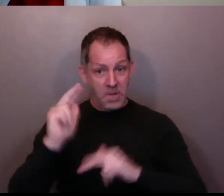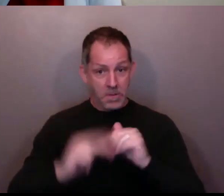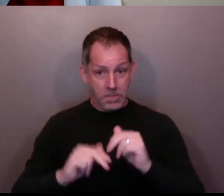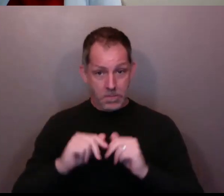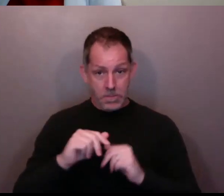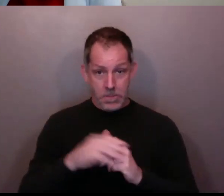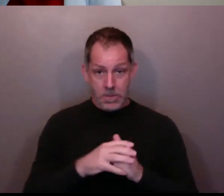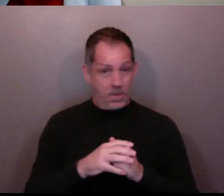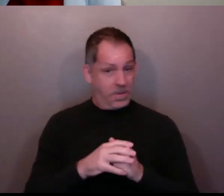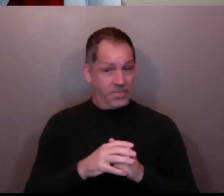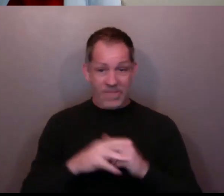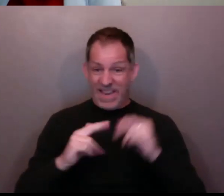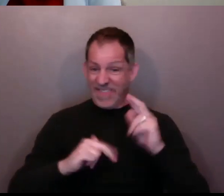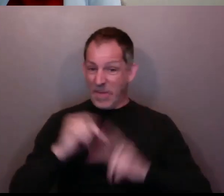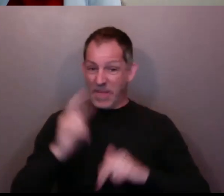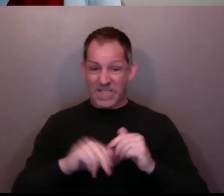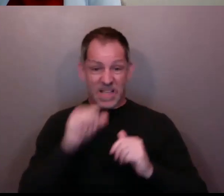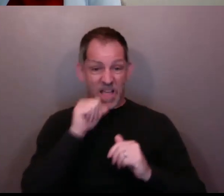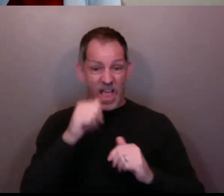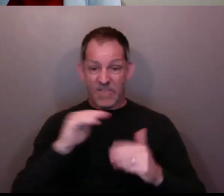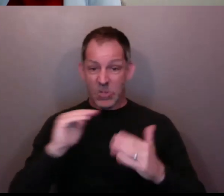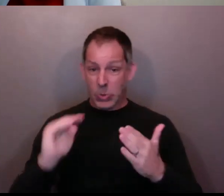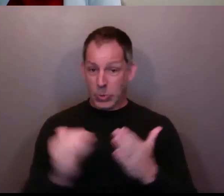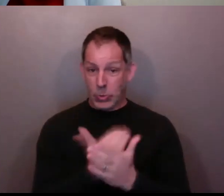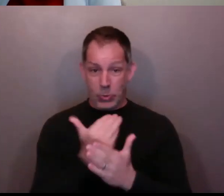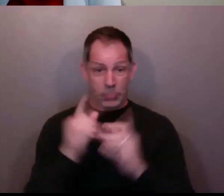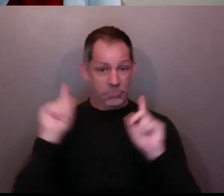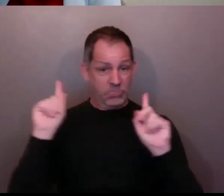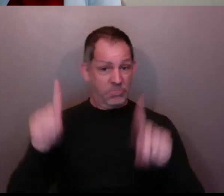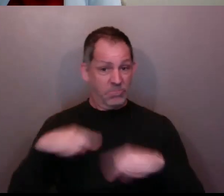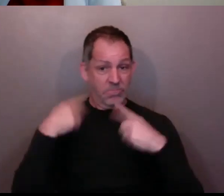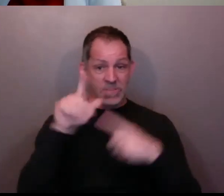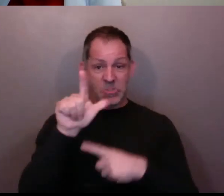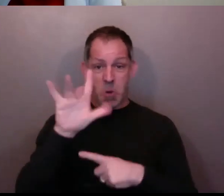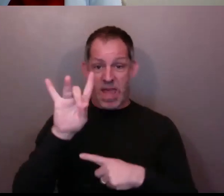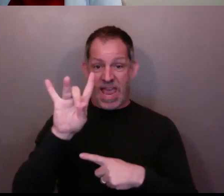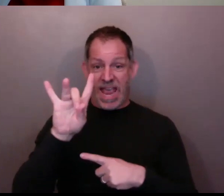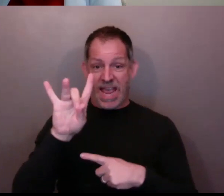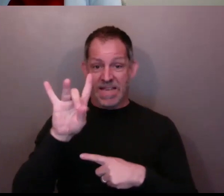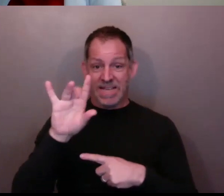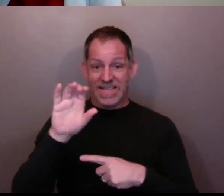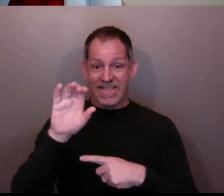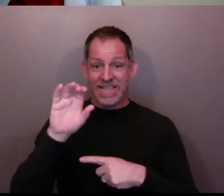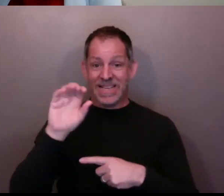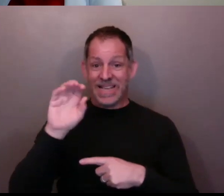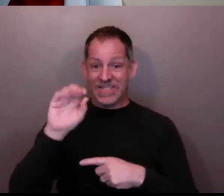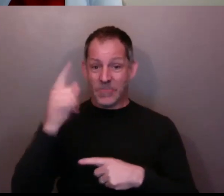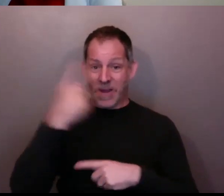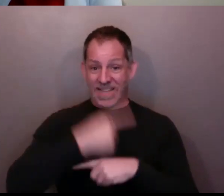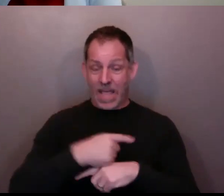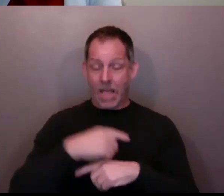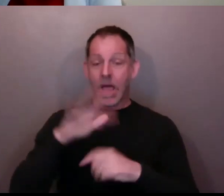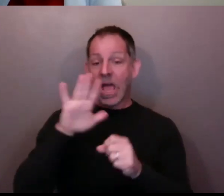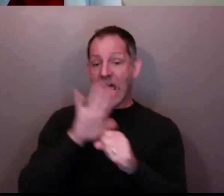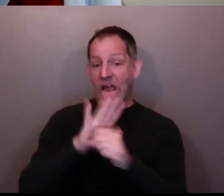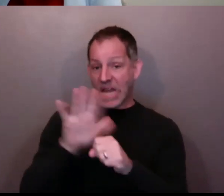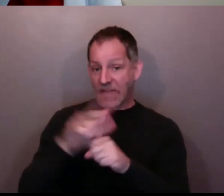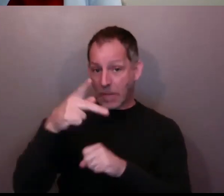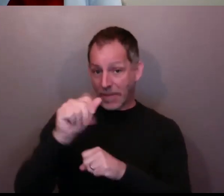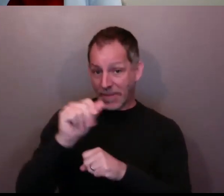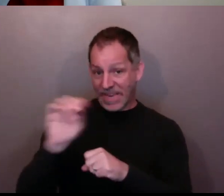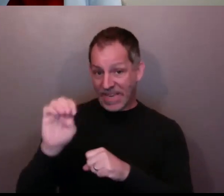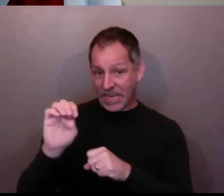28 days and enough PPE. Are you saying that the health district will prevent visitation on Wednesday until it can verify those situations?